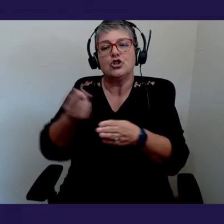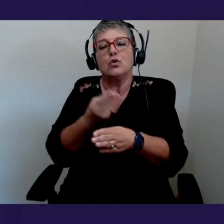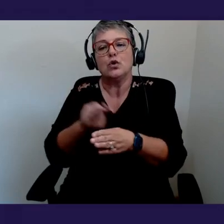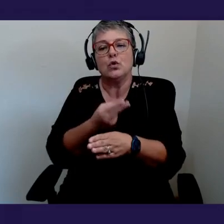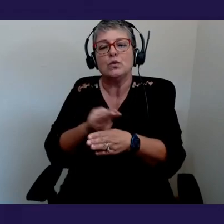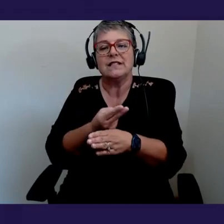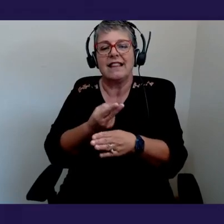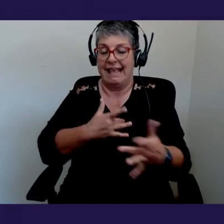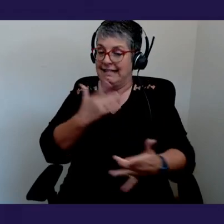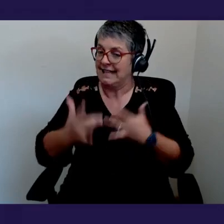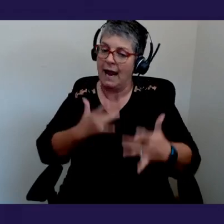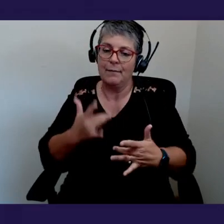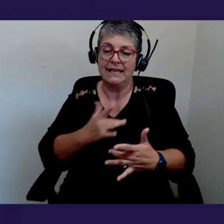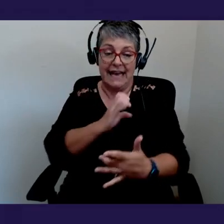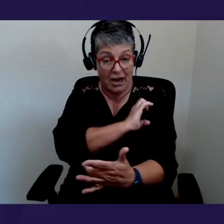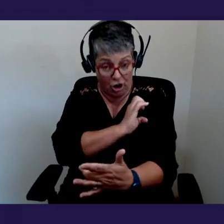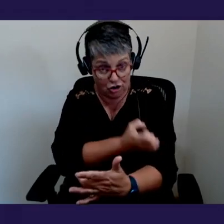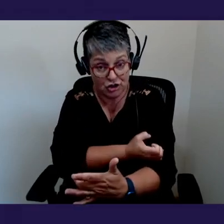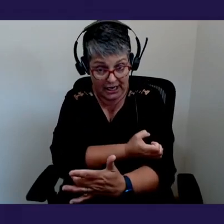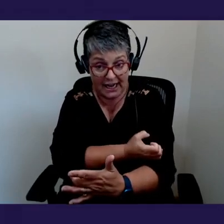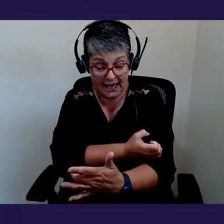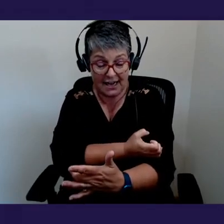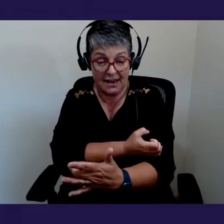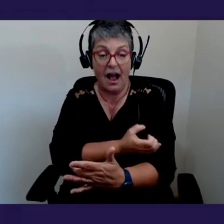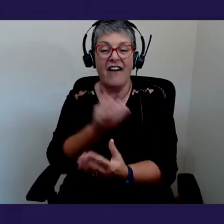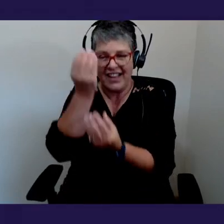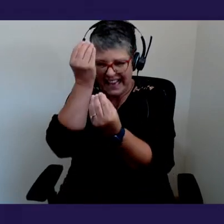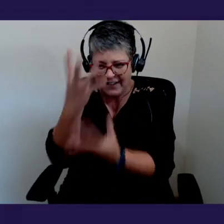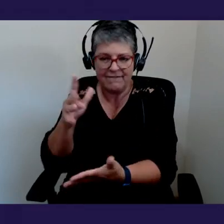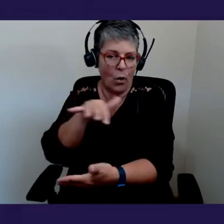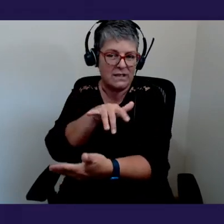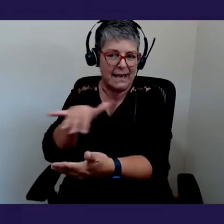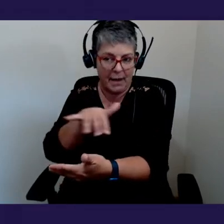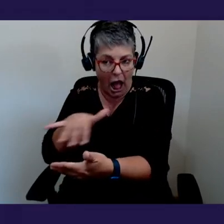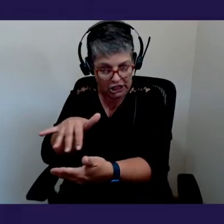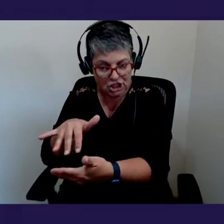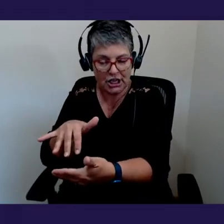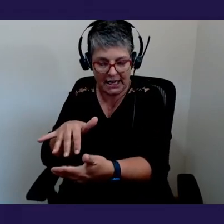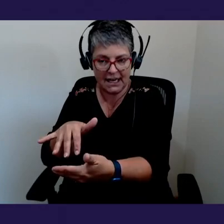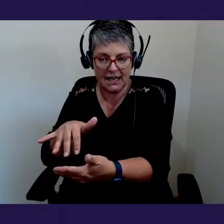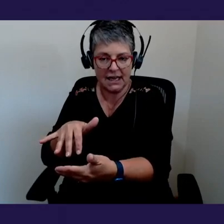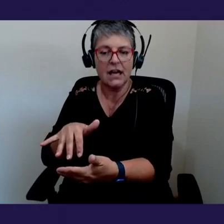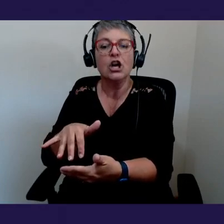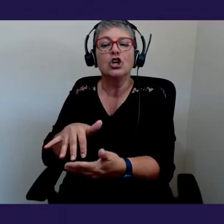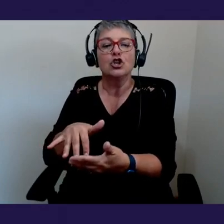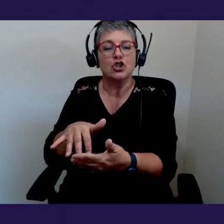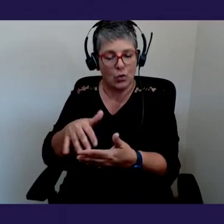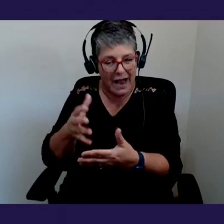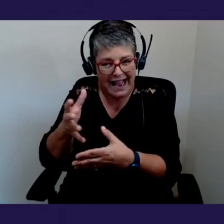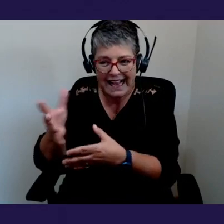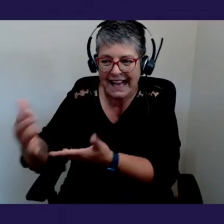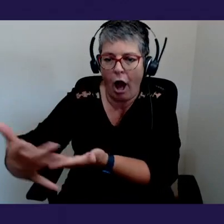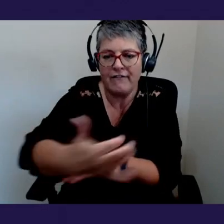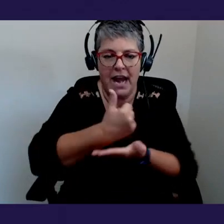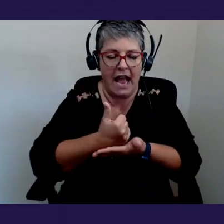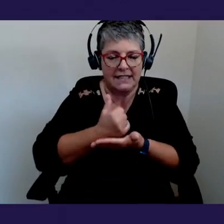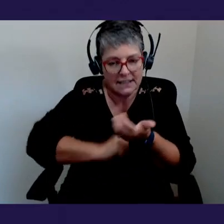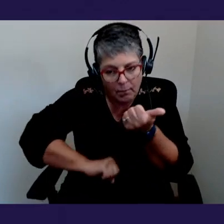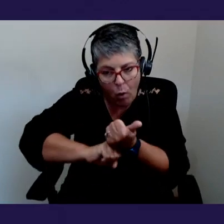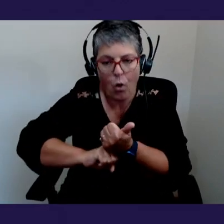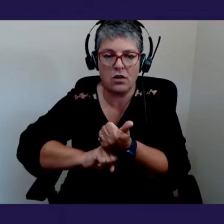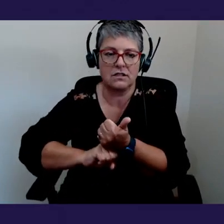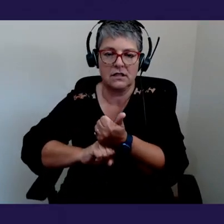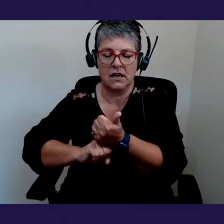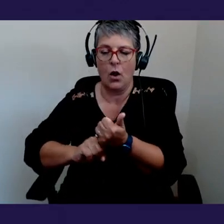field this new field of infodemiology, to galvanize support and cross the aisle and make new friends,